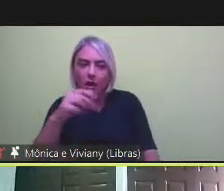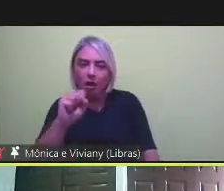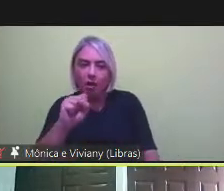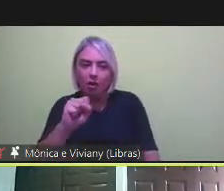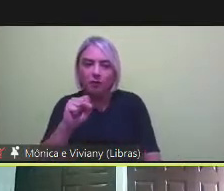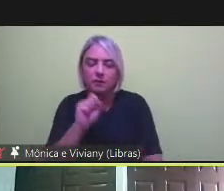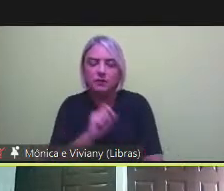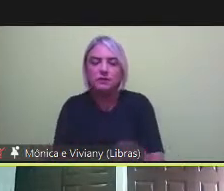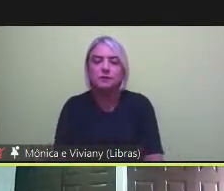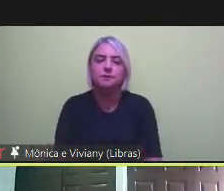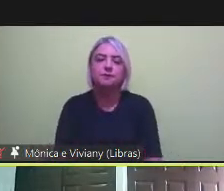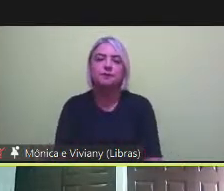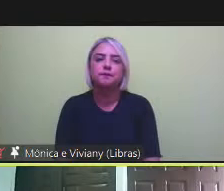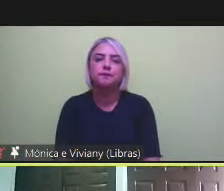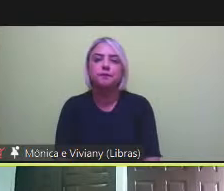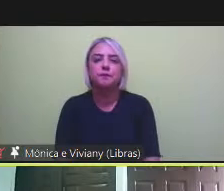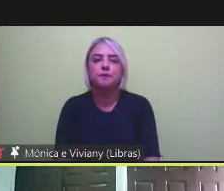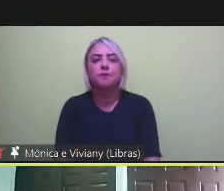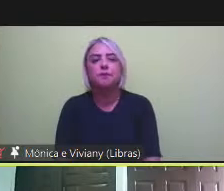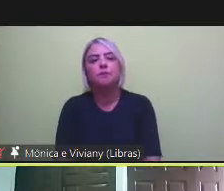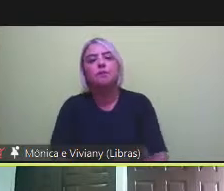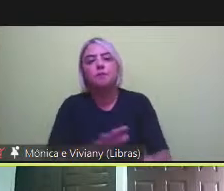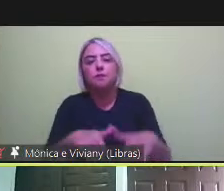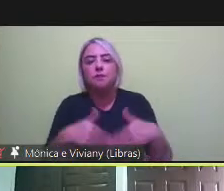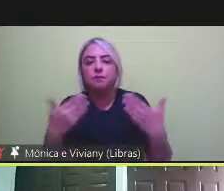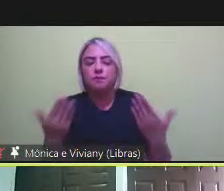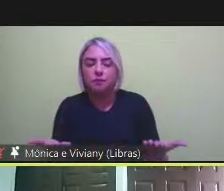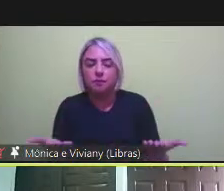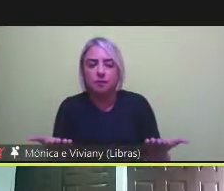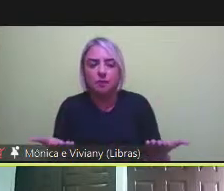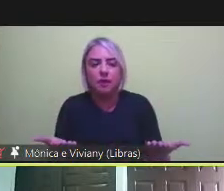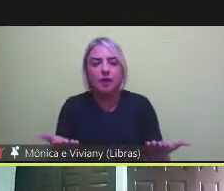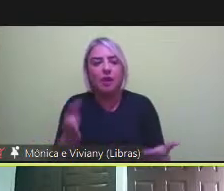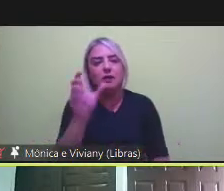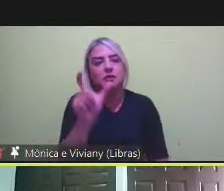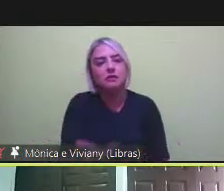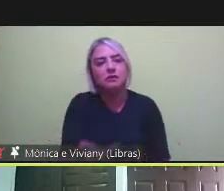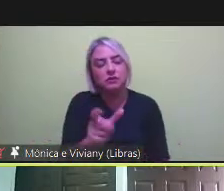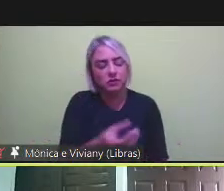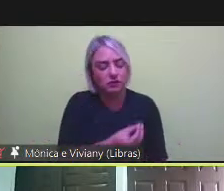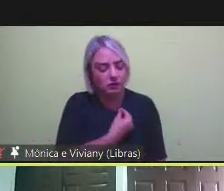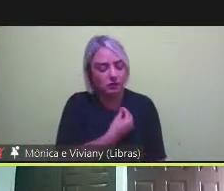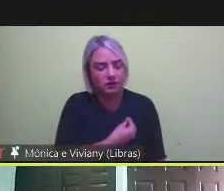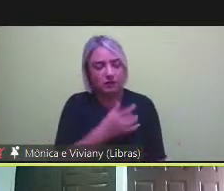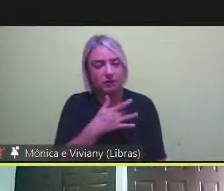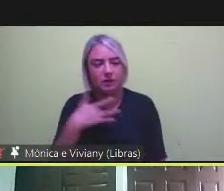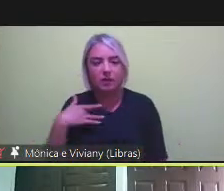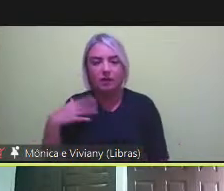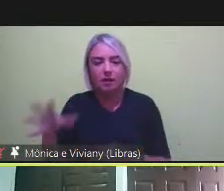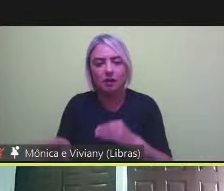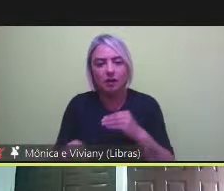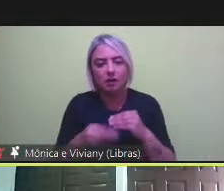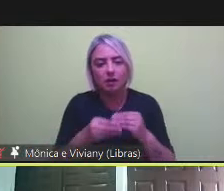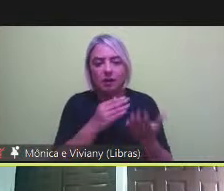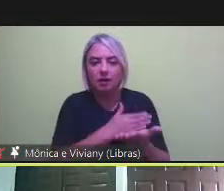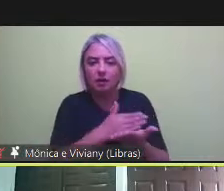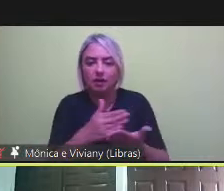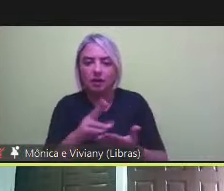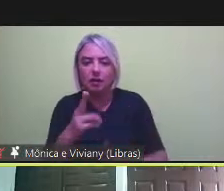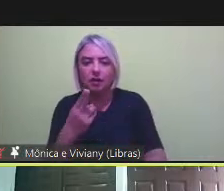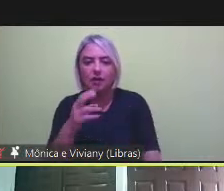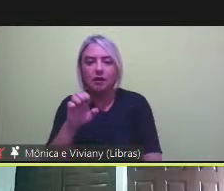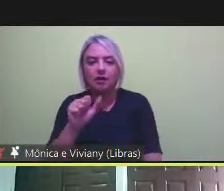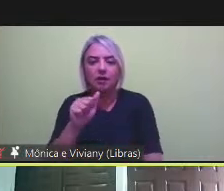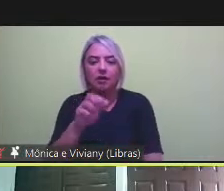So the healthy lifestyle, the H component of the HEARTS in primary healthcare,